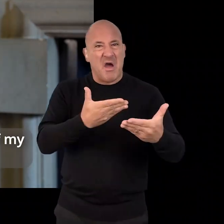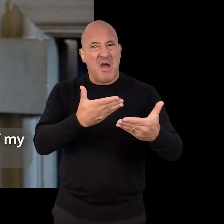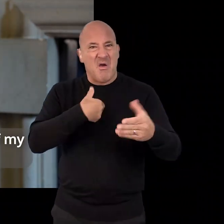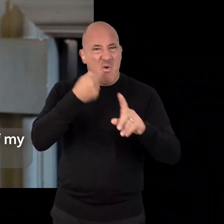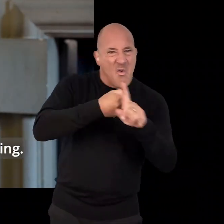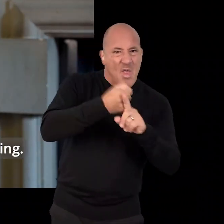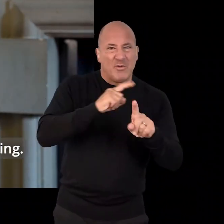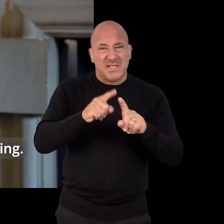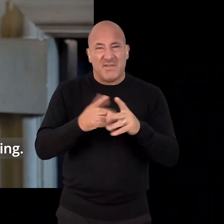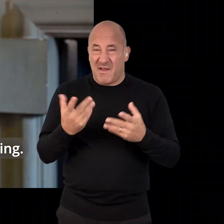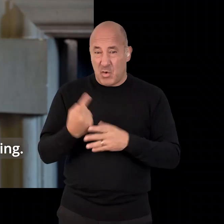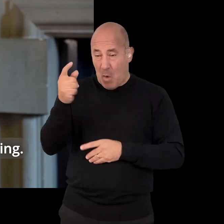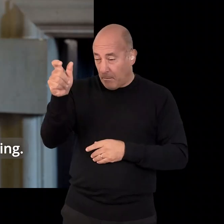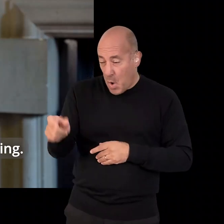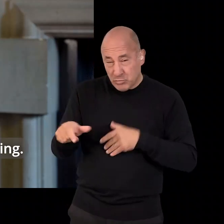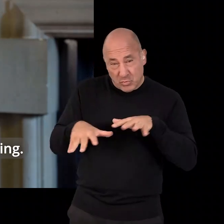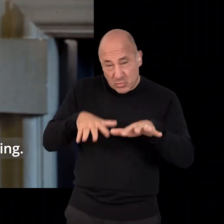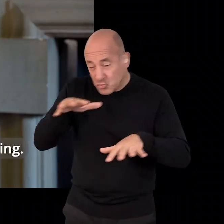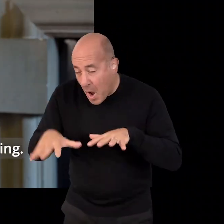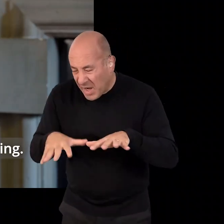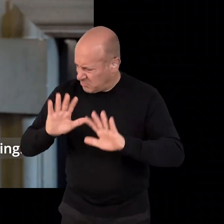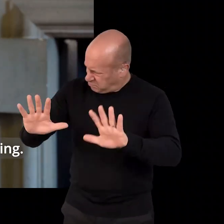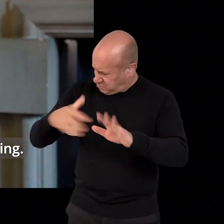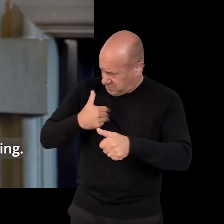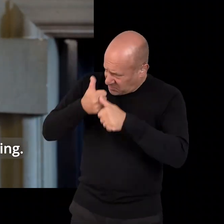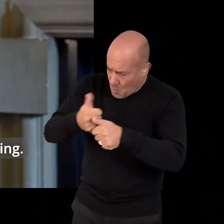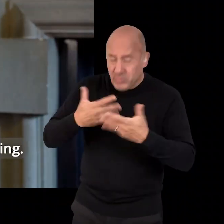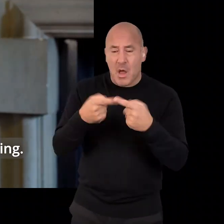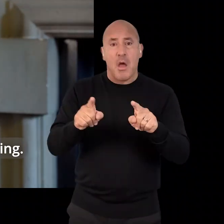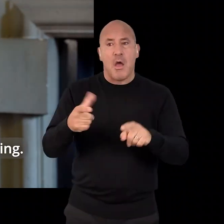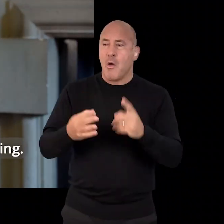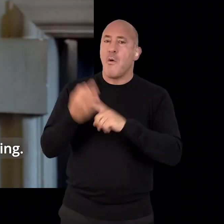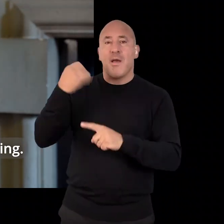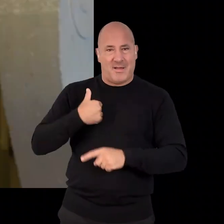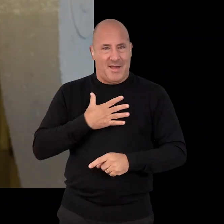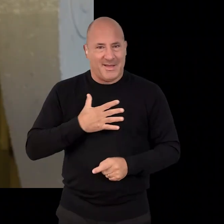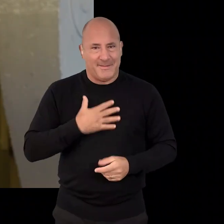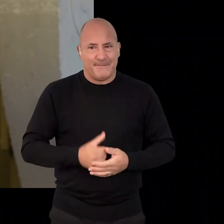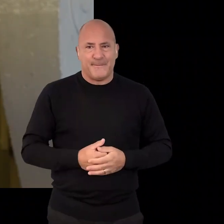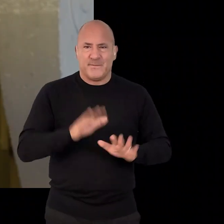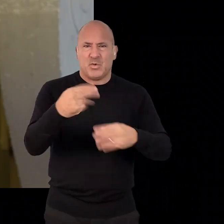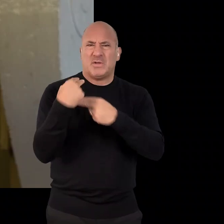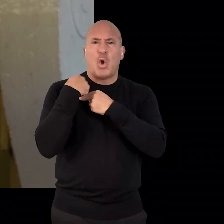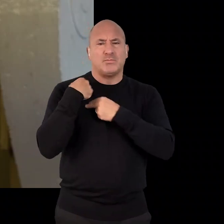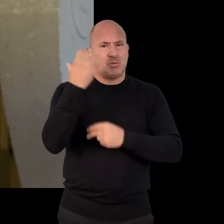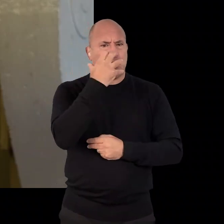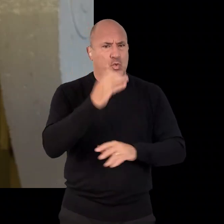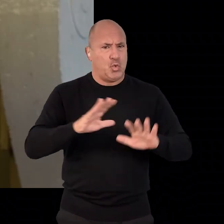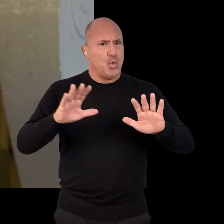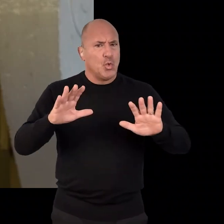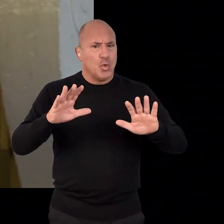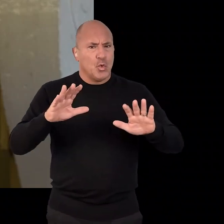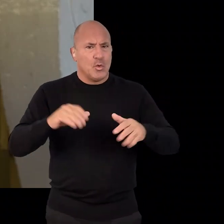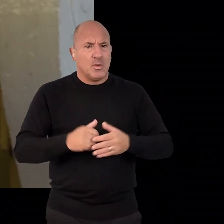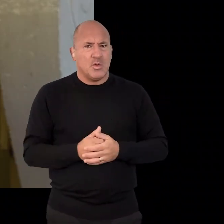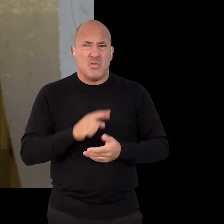residents, and to make a difference to one person who's struggling. I take my responsibilities